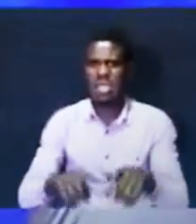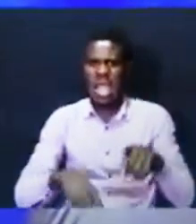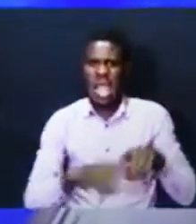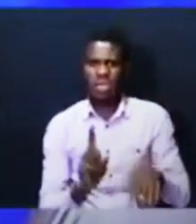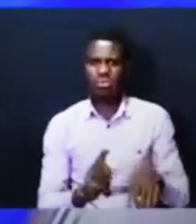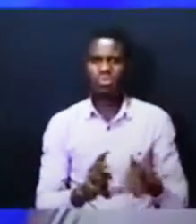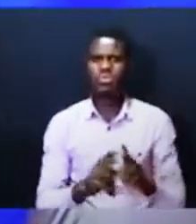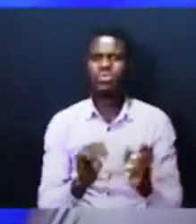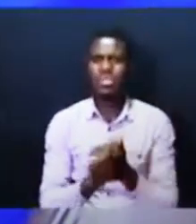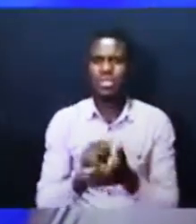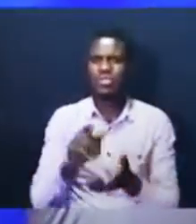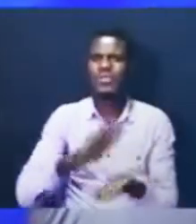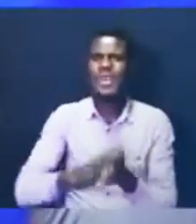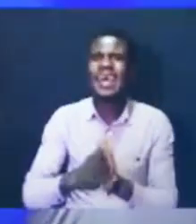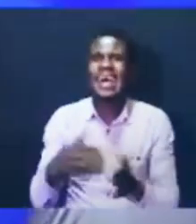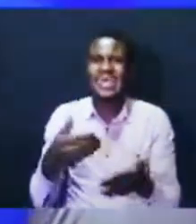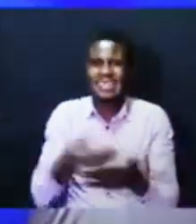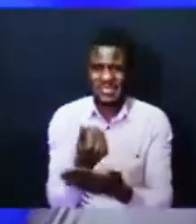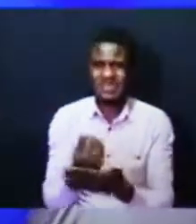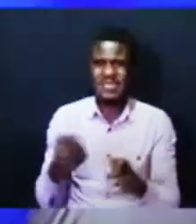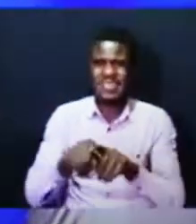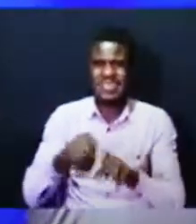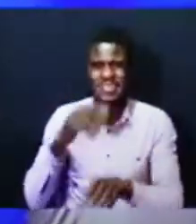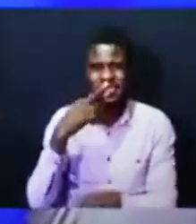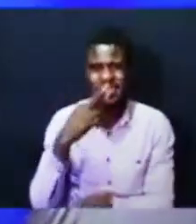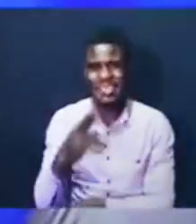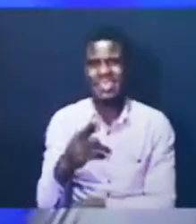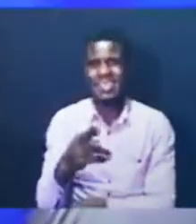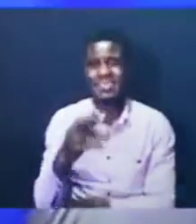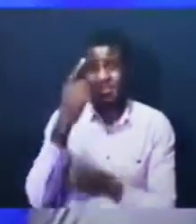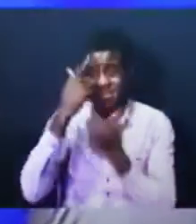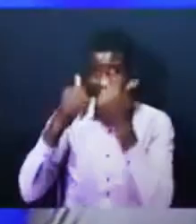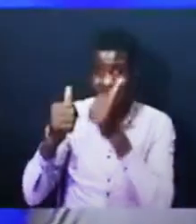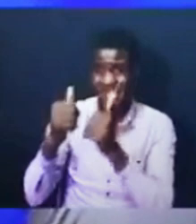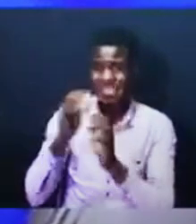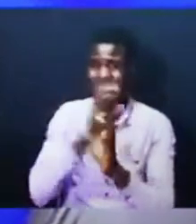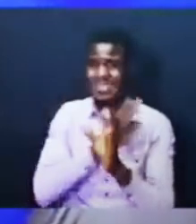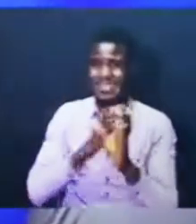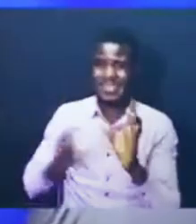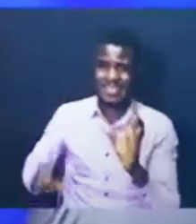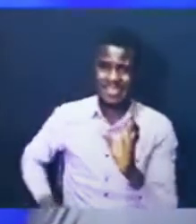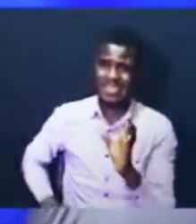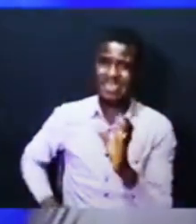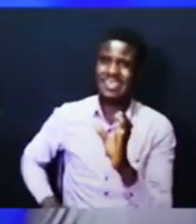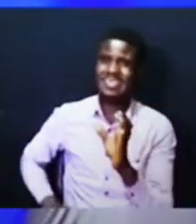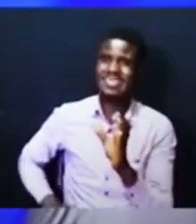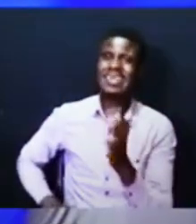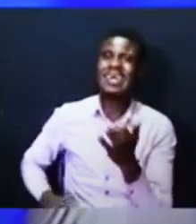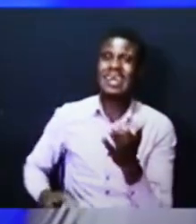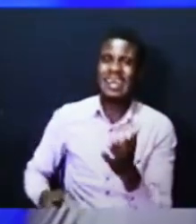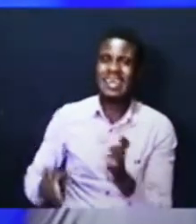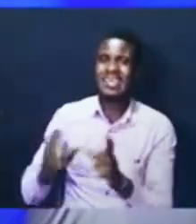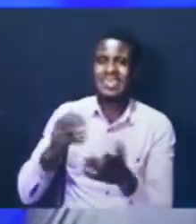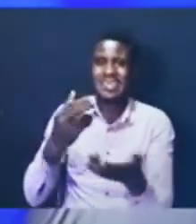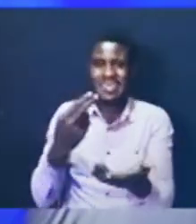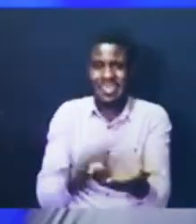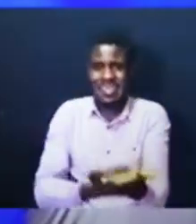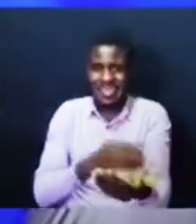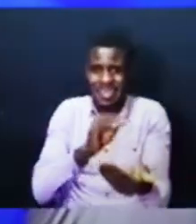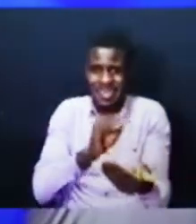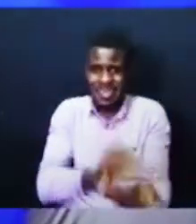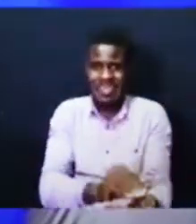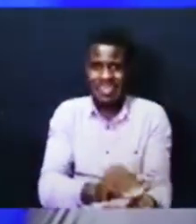you really are. For Christ, our Passover lamb, has been sacrificed. And the word there